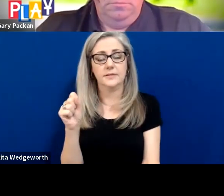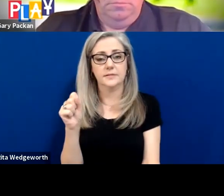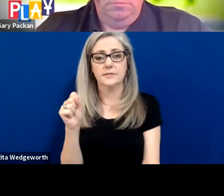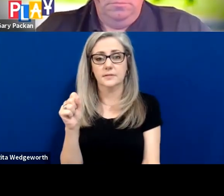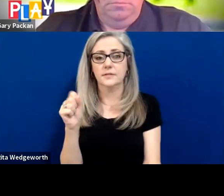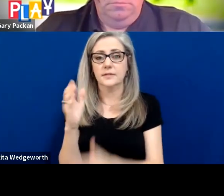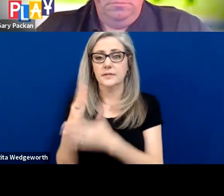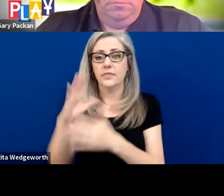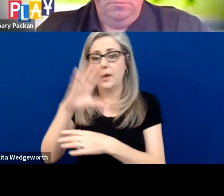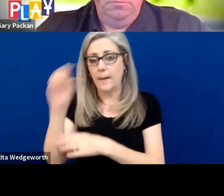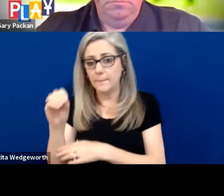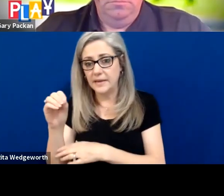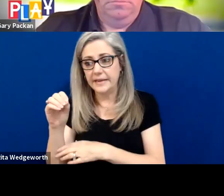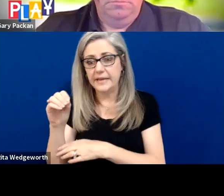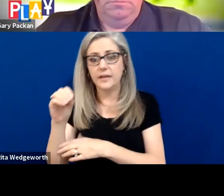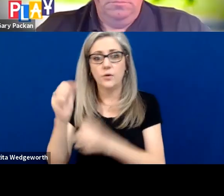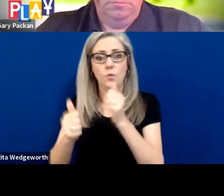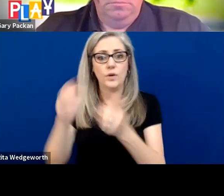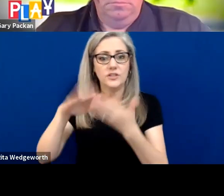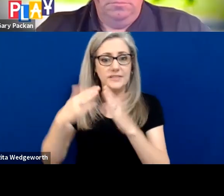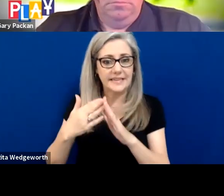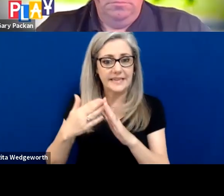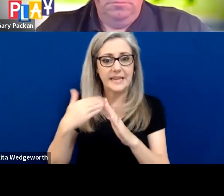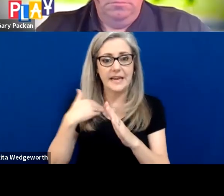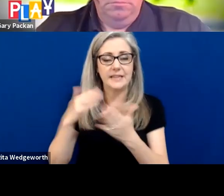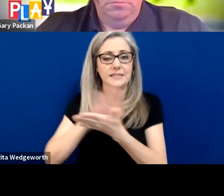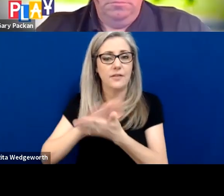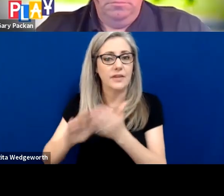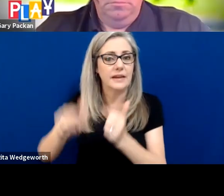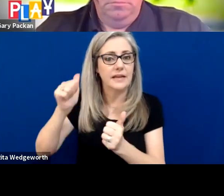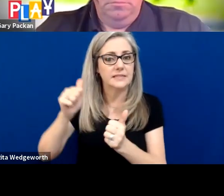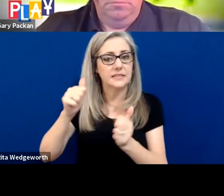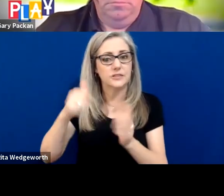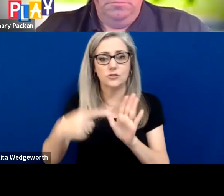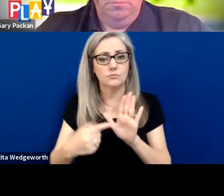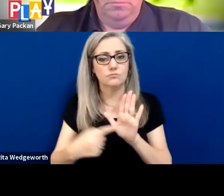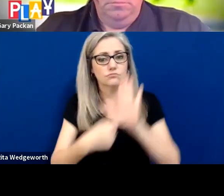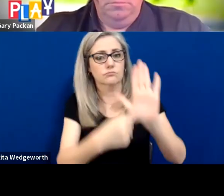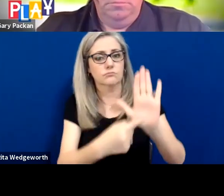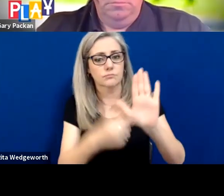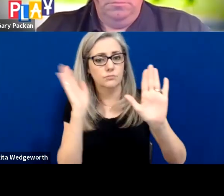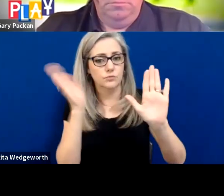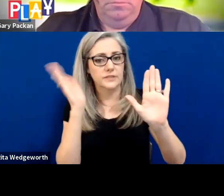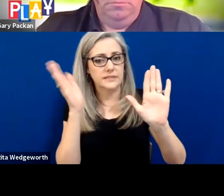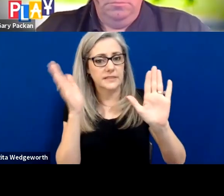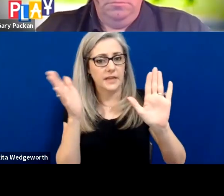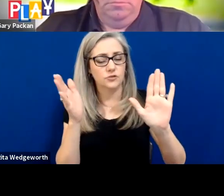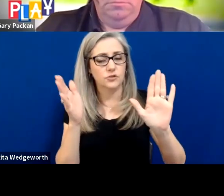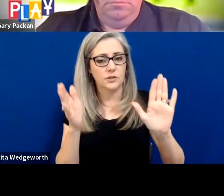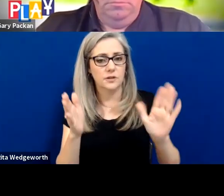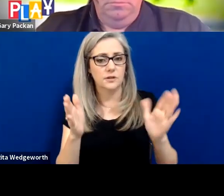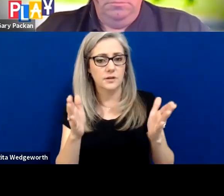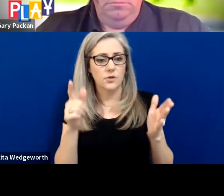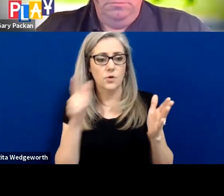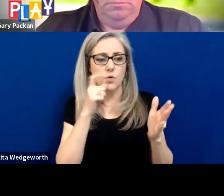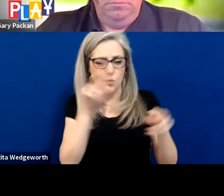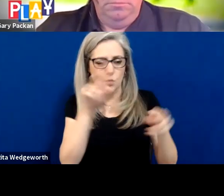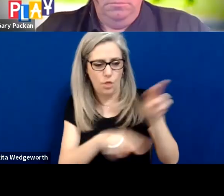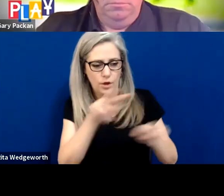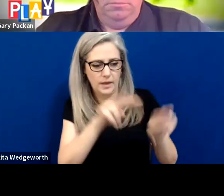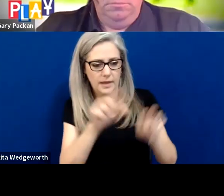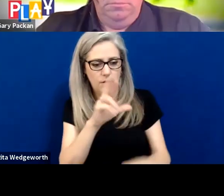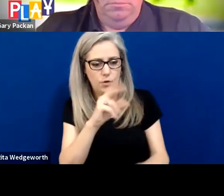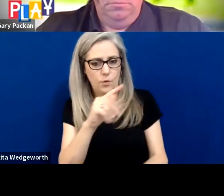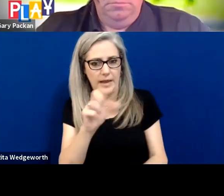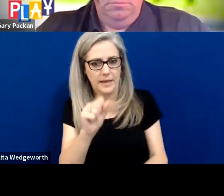company city that has the nicest, package to be put forth before those boards that look at the grants,